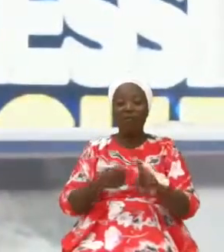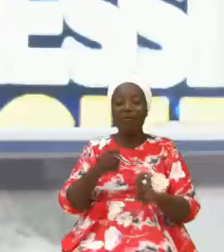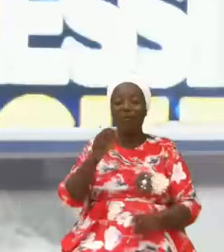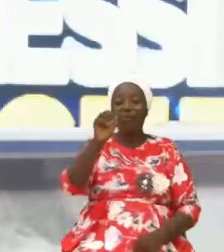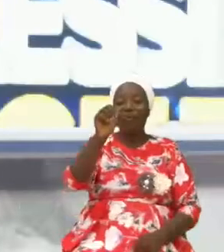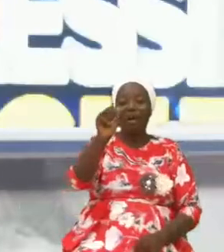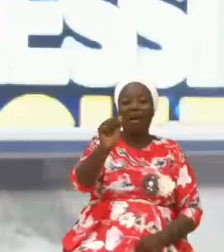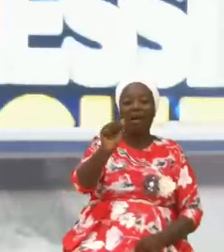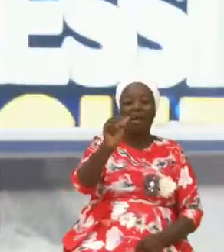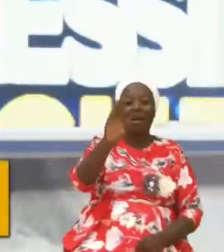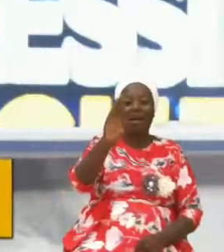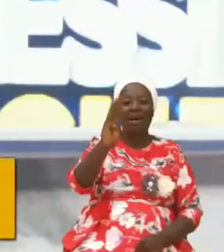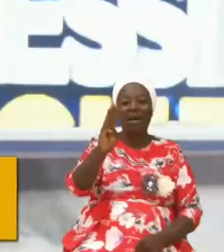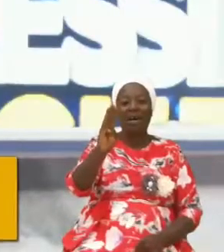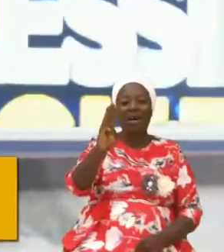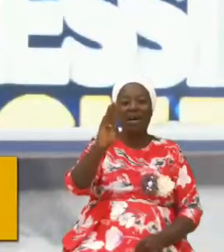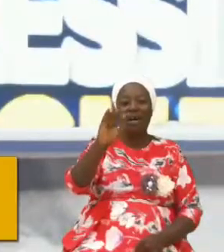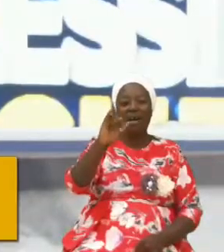abject misery.